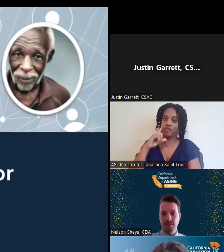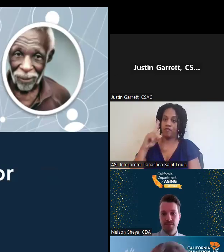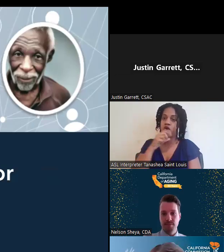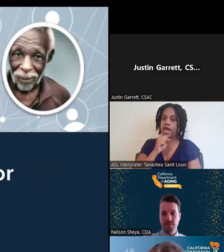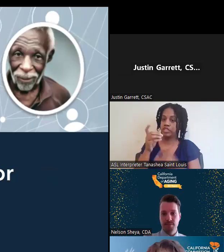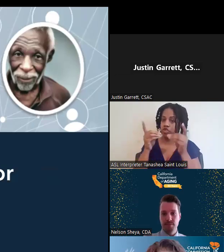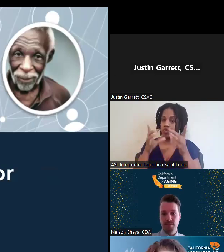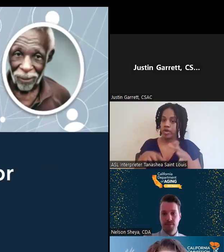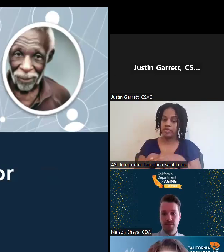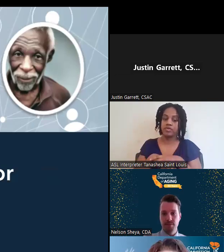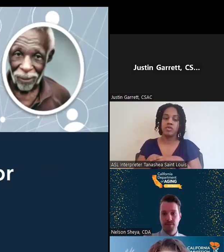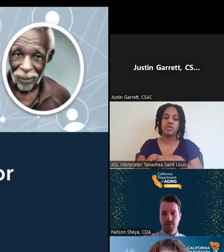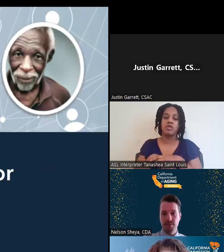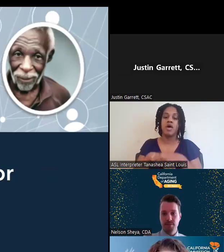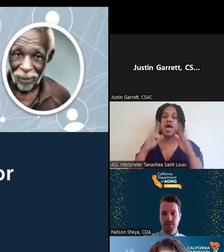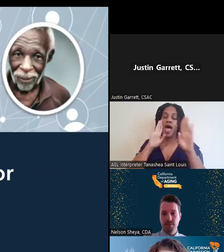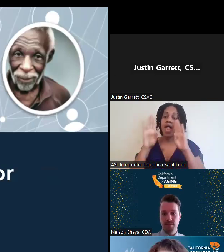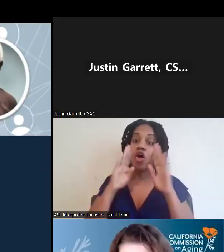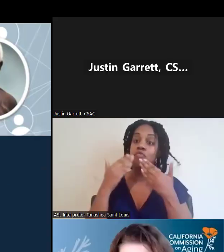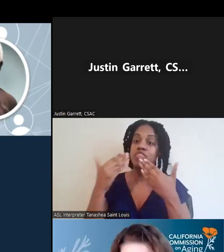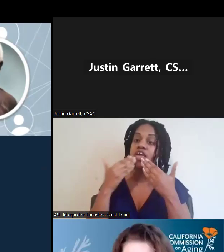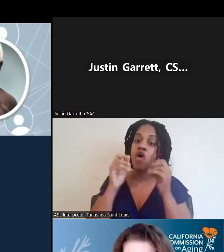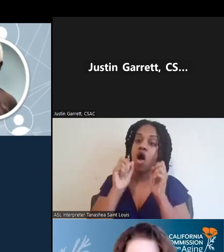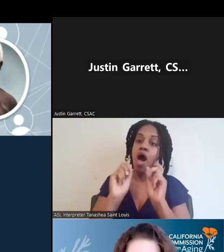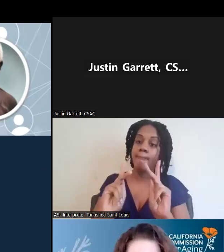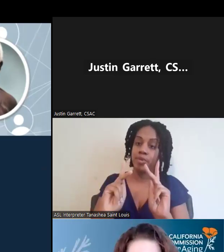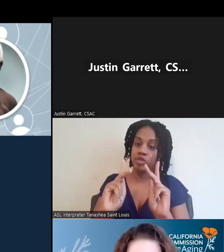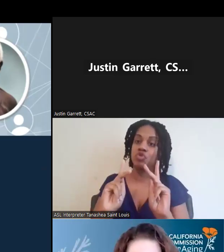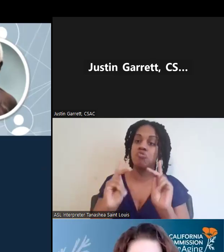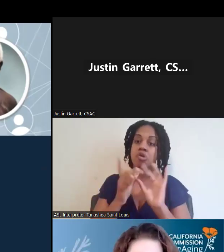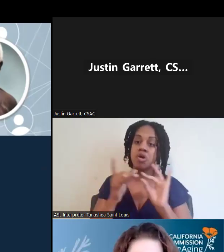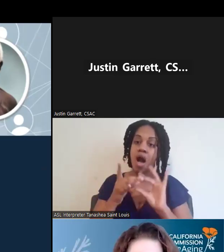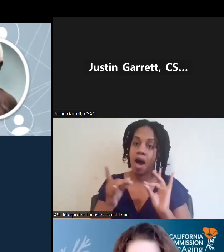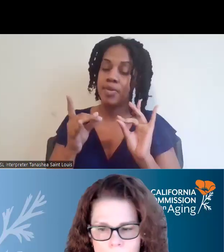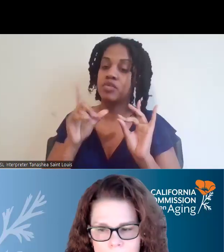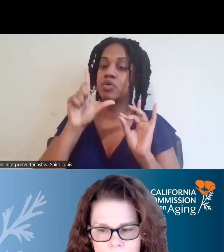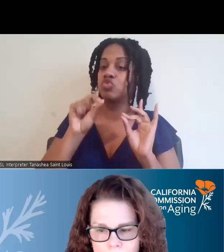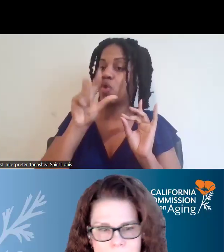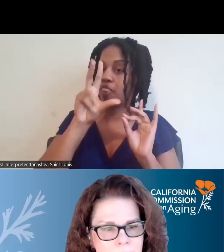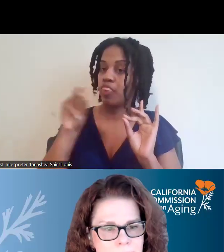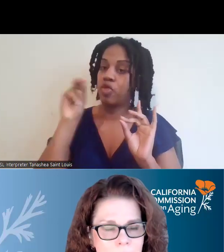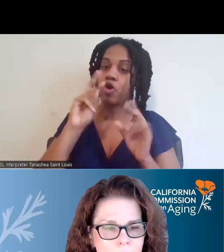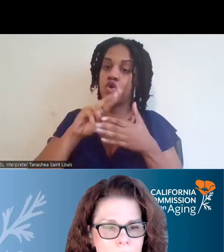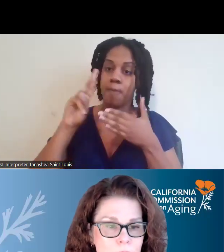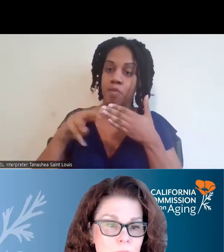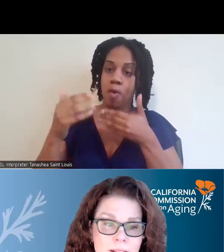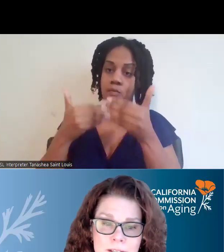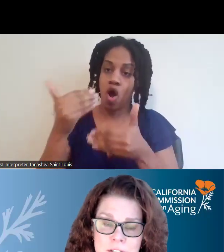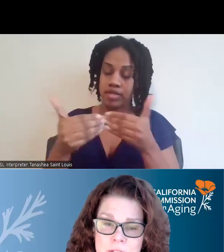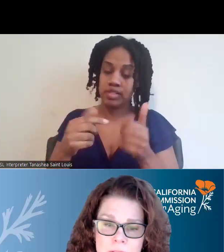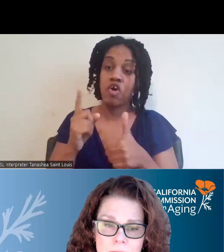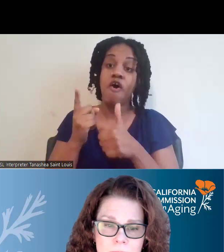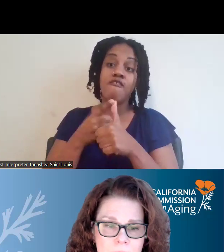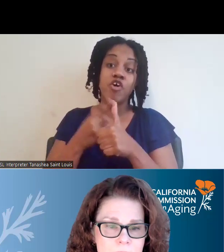Hi, everyone. I also want to thank you for the opportunity to make a few comments about the 2030 report and the process. First, I want to